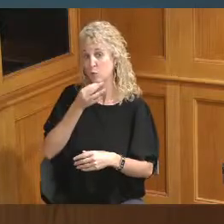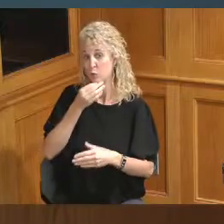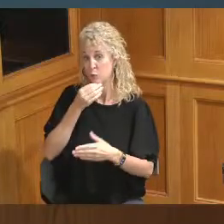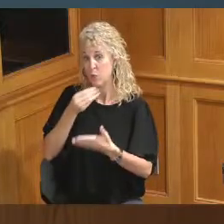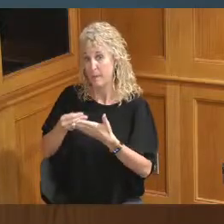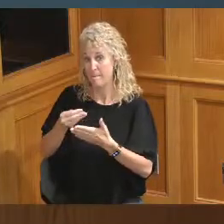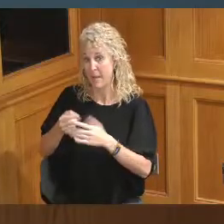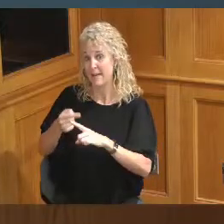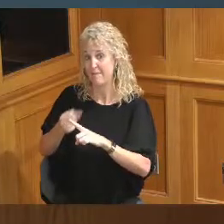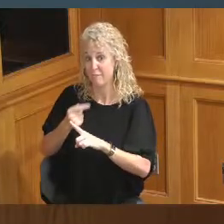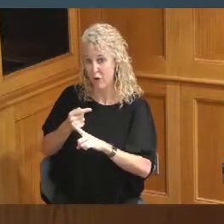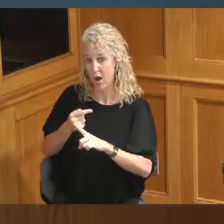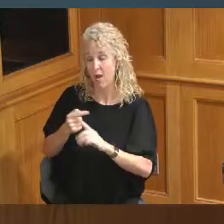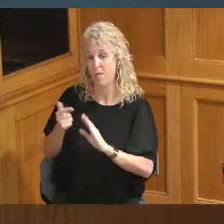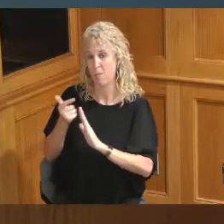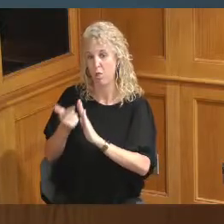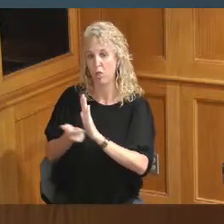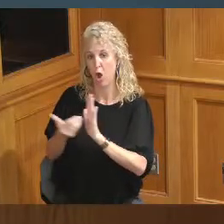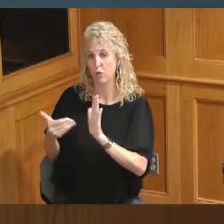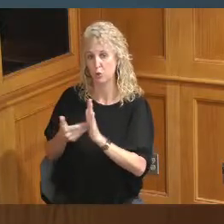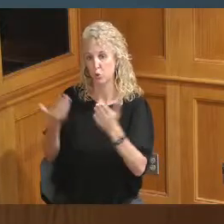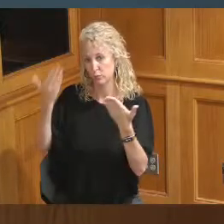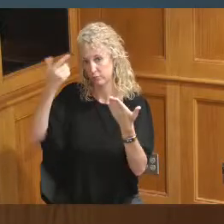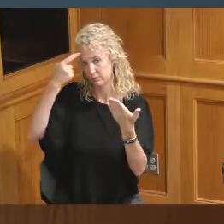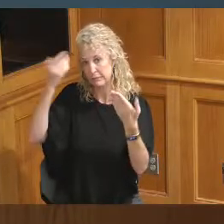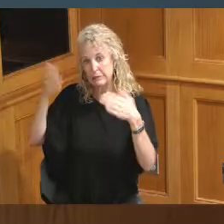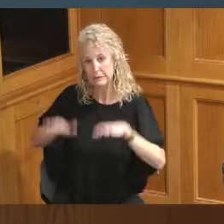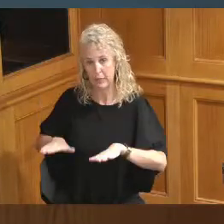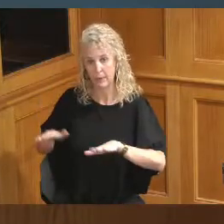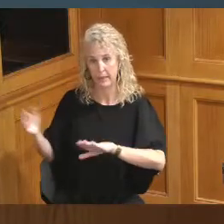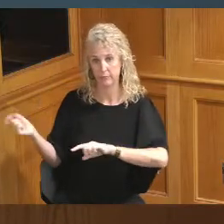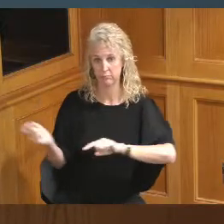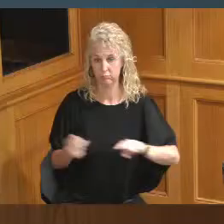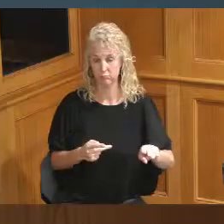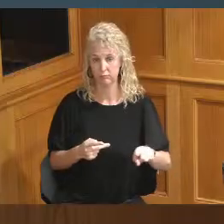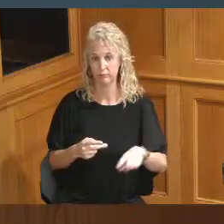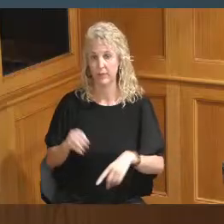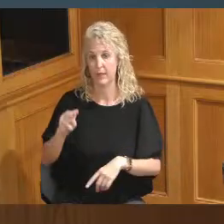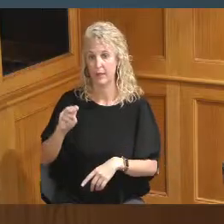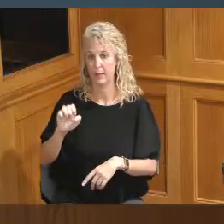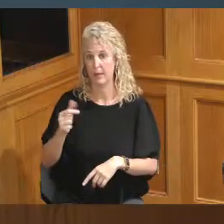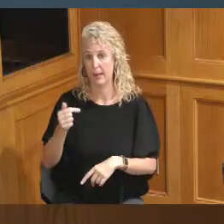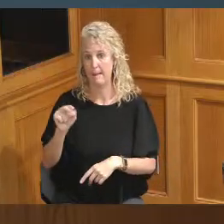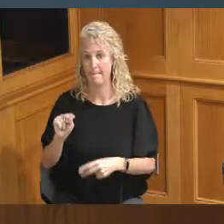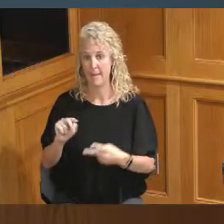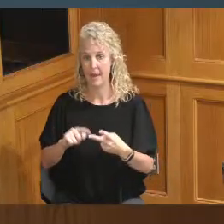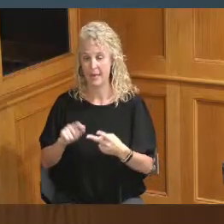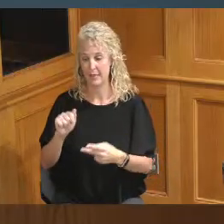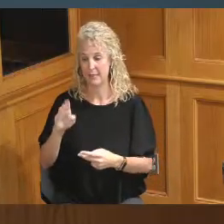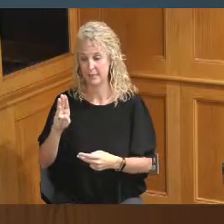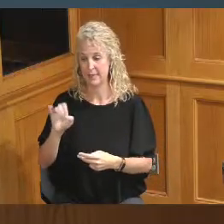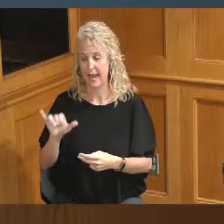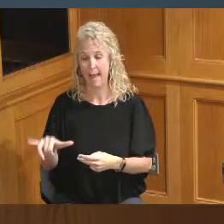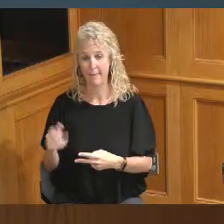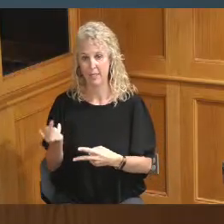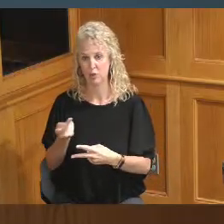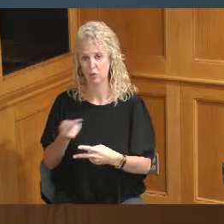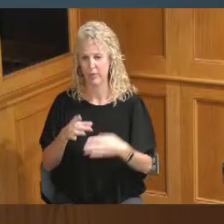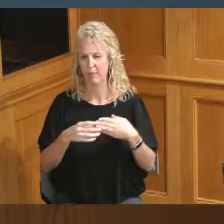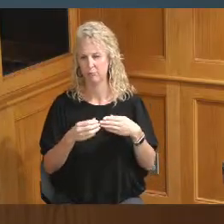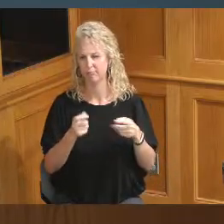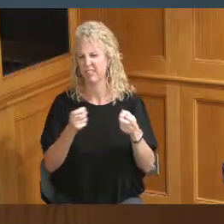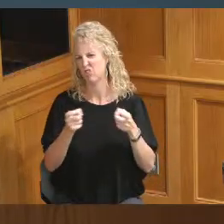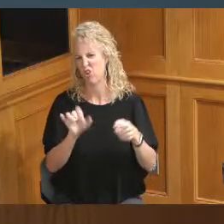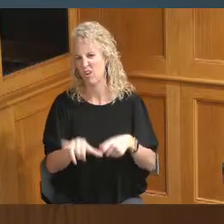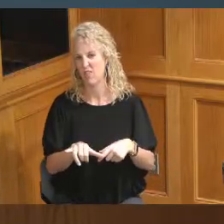settlements. So I'm looking forward to seeing the results of that. Megan Gosney and Abby Fritsch are handling that. I